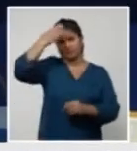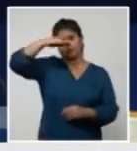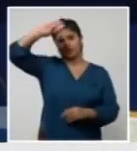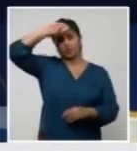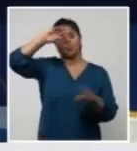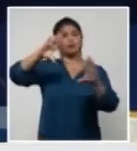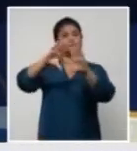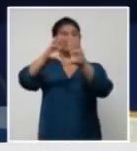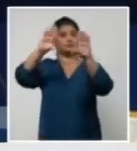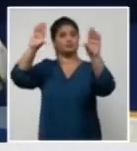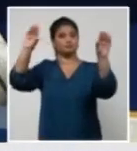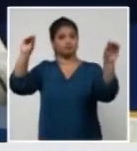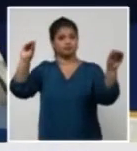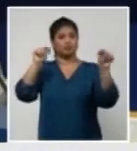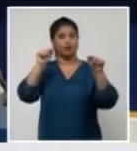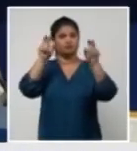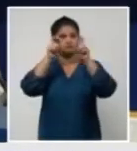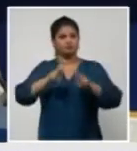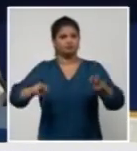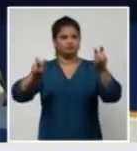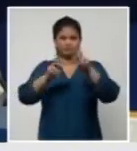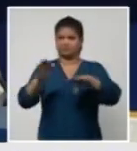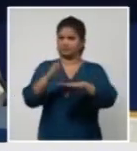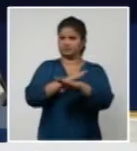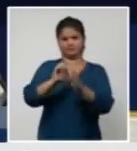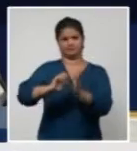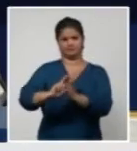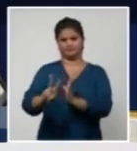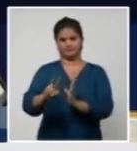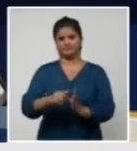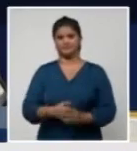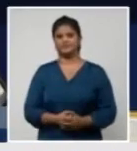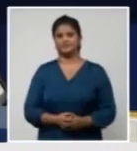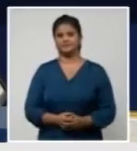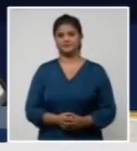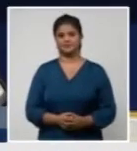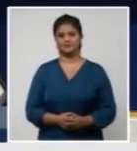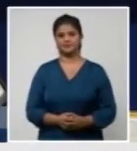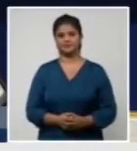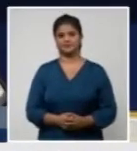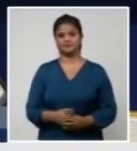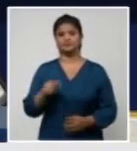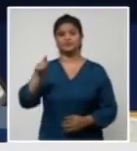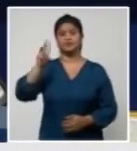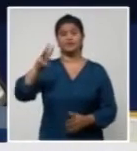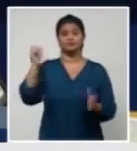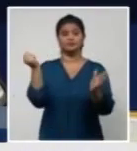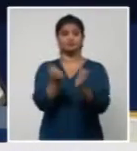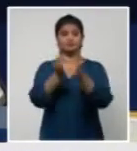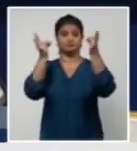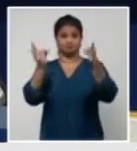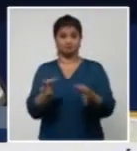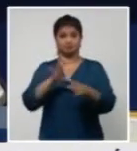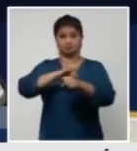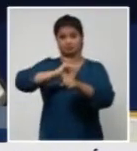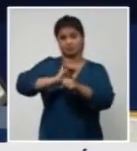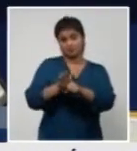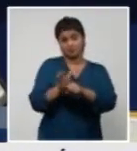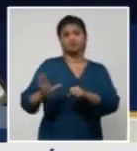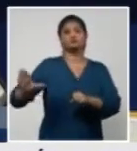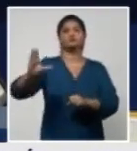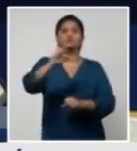13 positive samples are all Cubans. 12 are confirmed case contacts, and the source of infection is